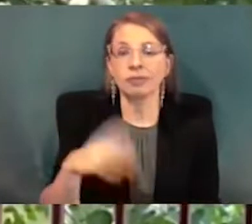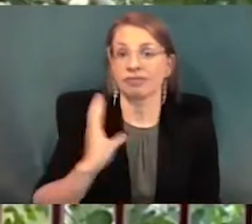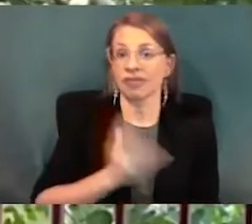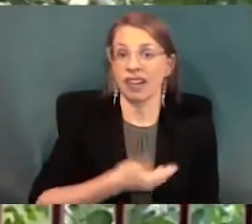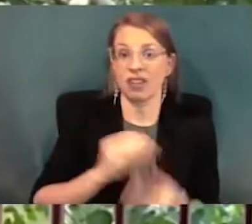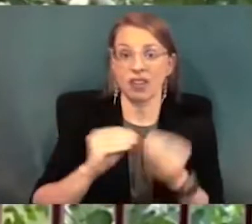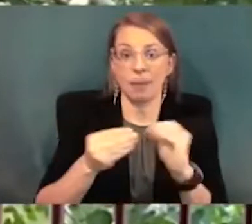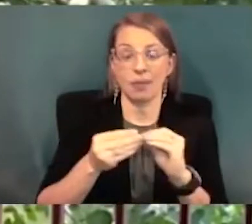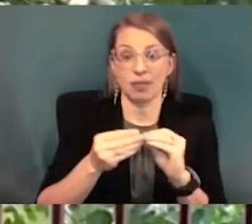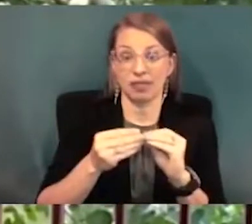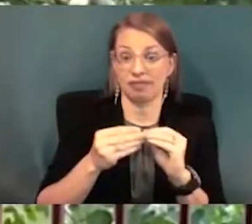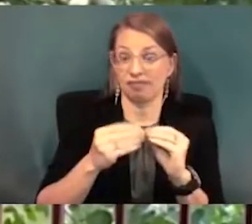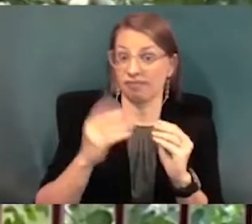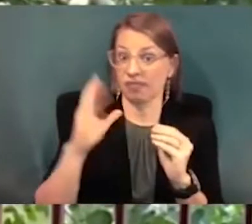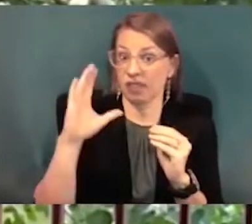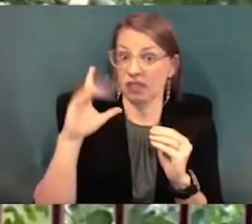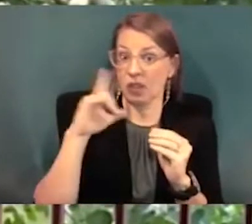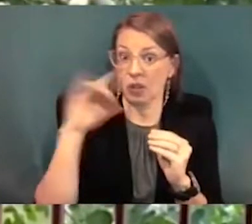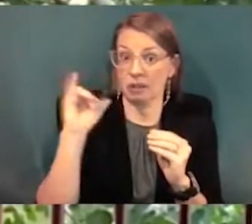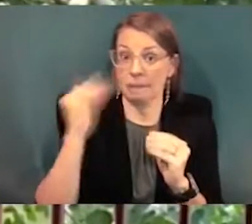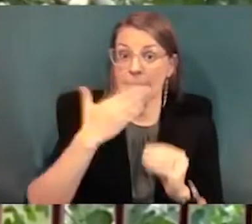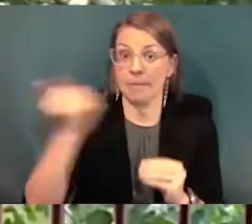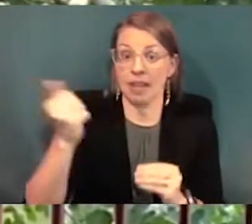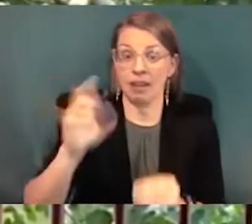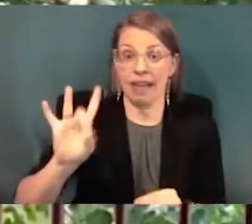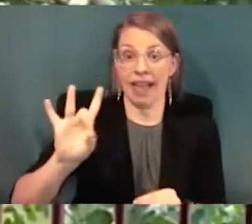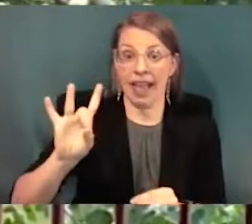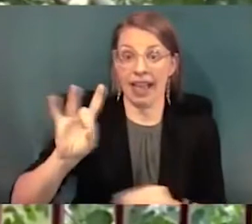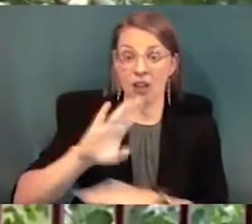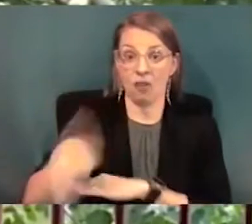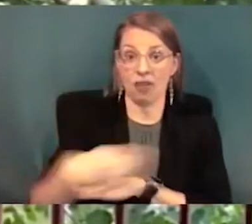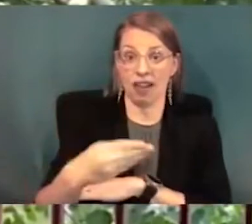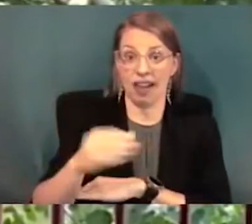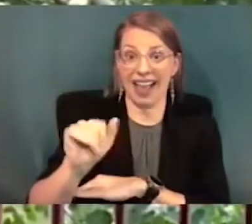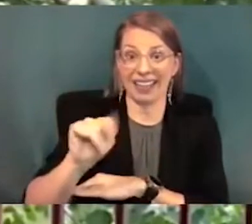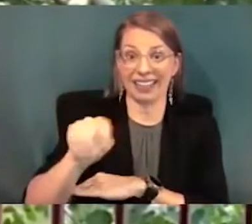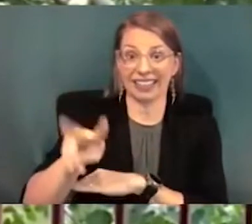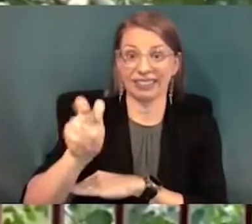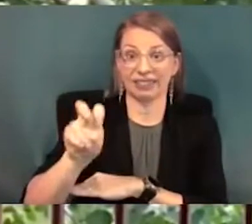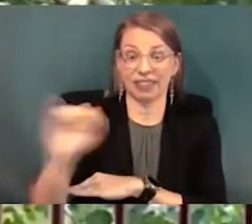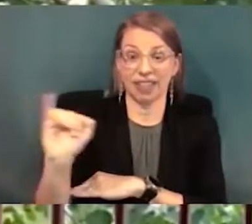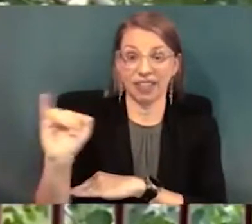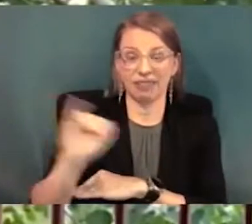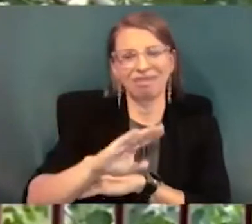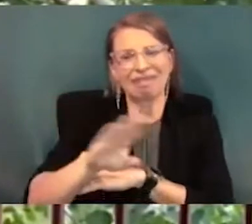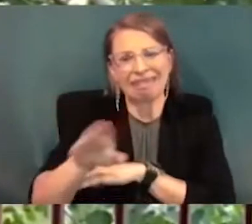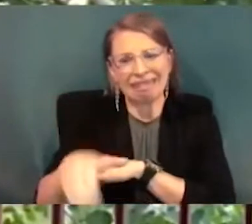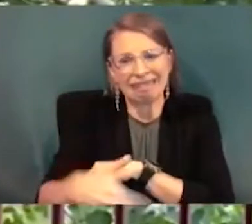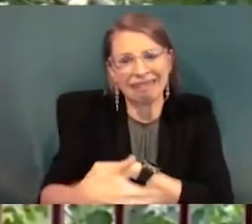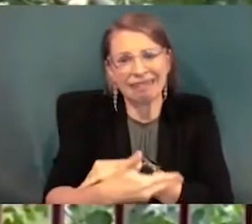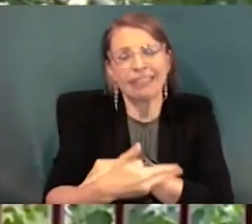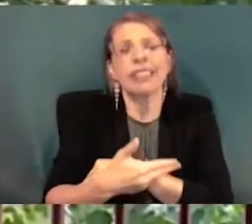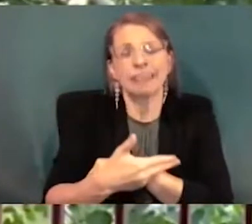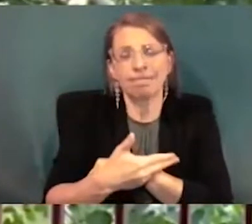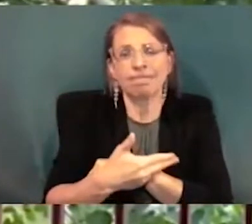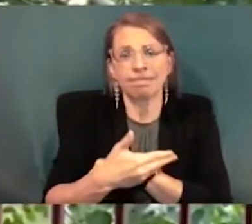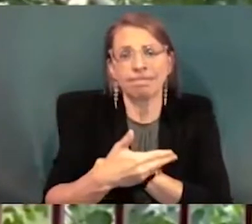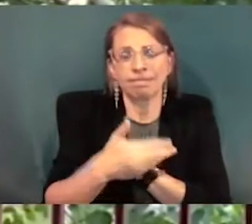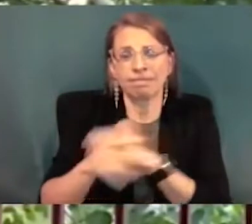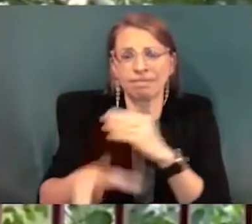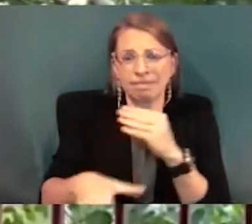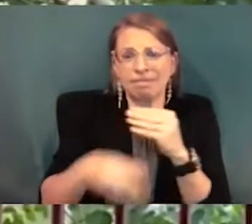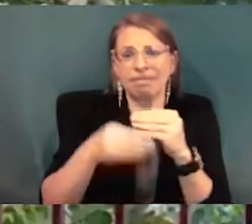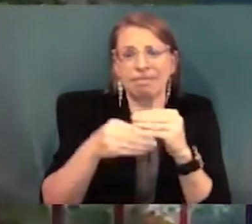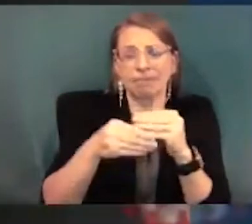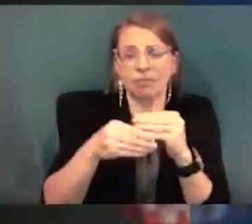looked better. Overnight, we had 8 active infections. Unfortunately, through the nighttime period, we have kind of increased again.